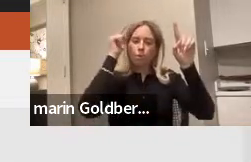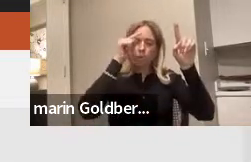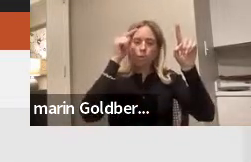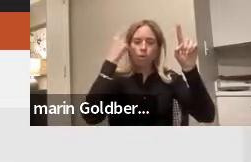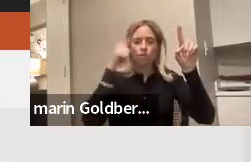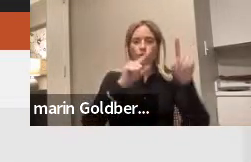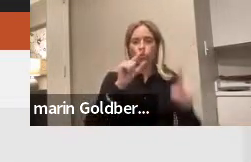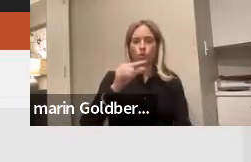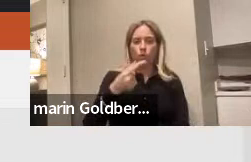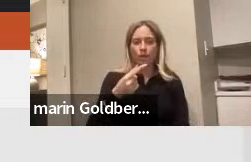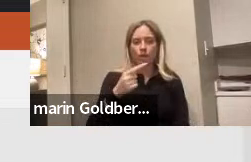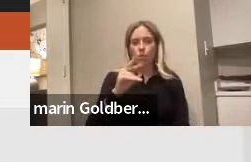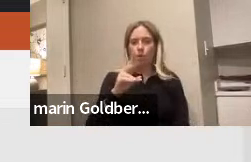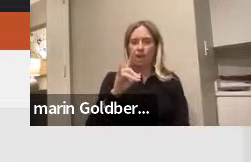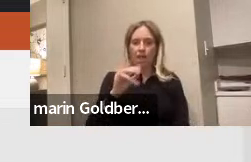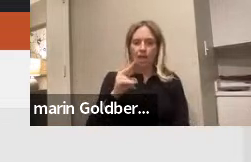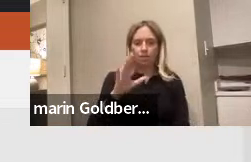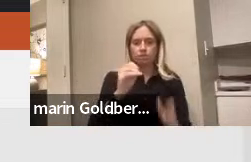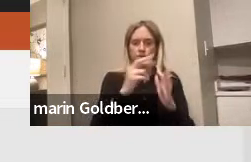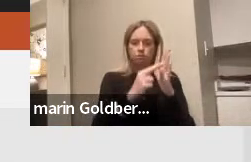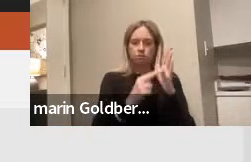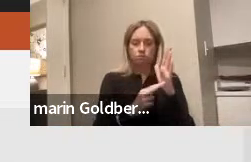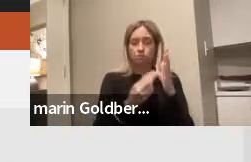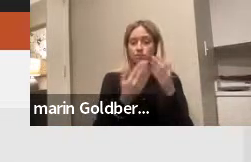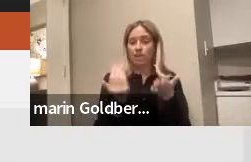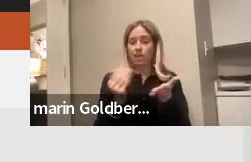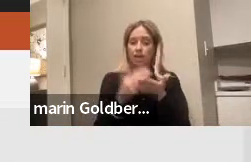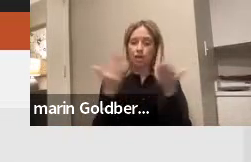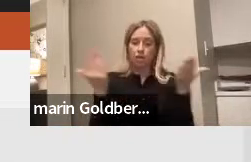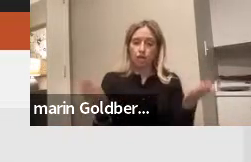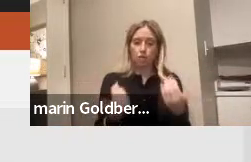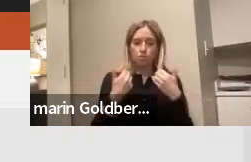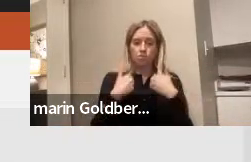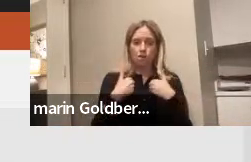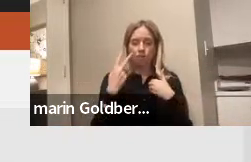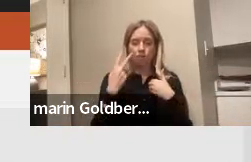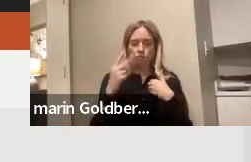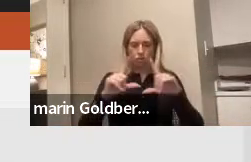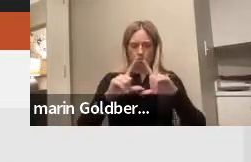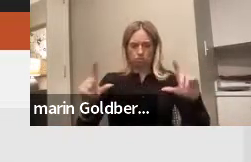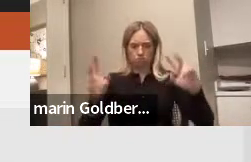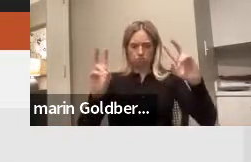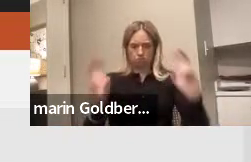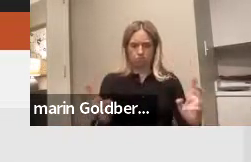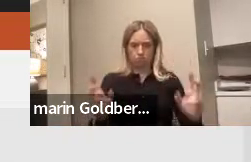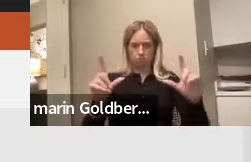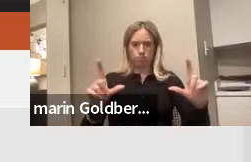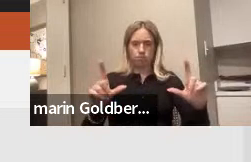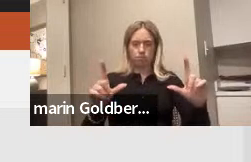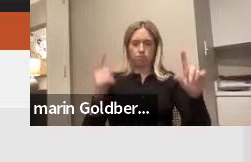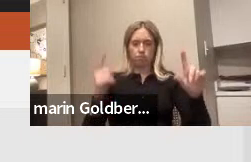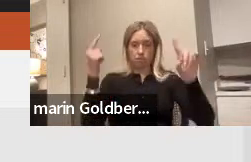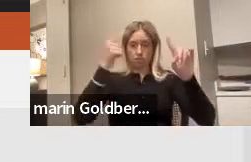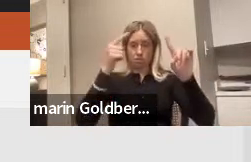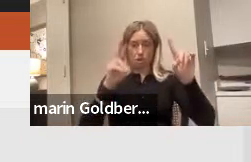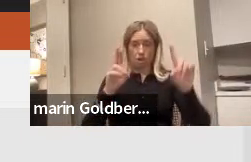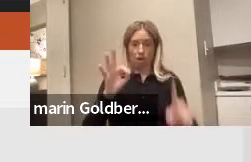of the zoning ordinance. Again, here what we have on the screen is the intention of the RF1 zone, which is what this property